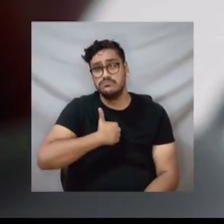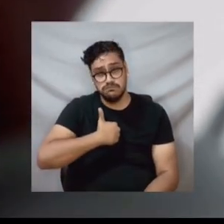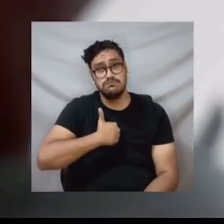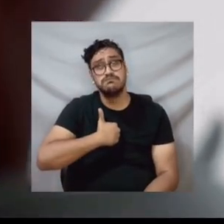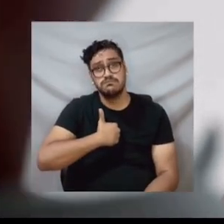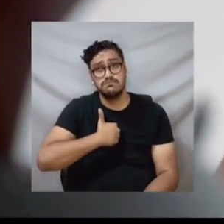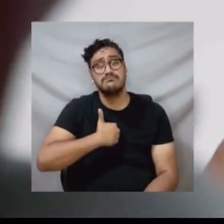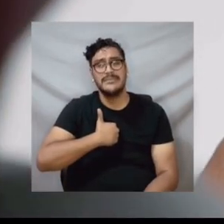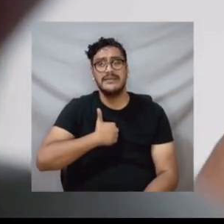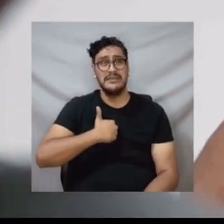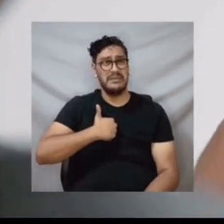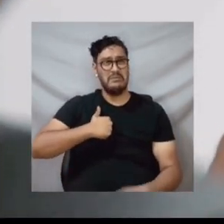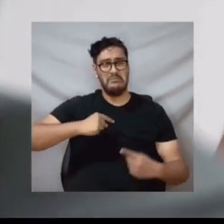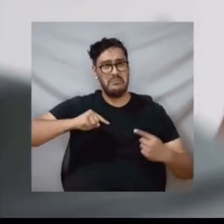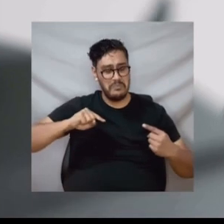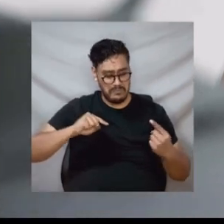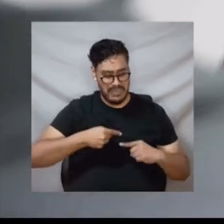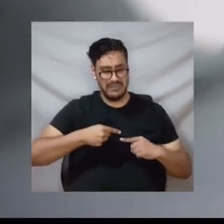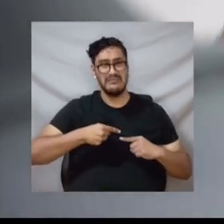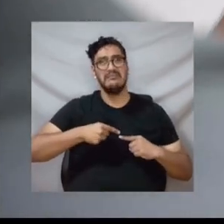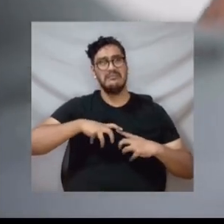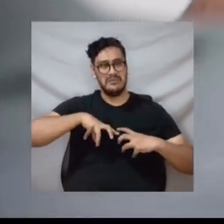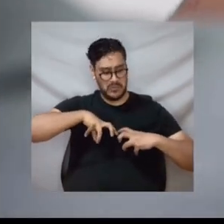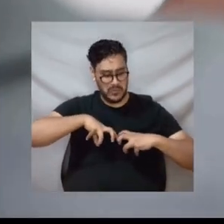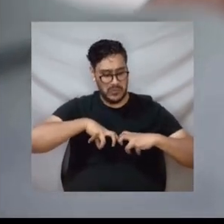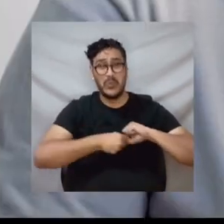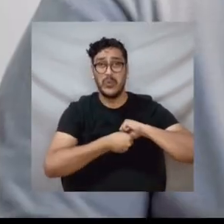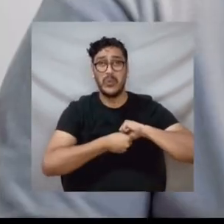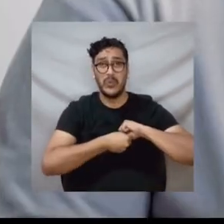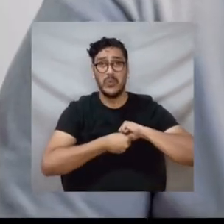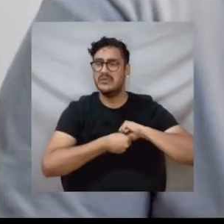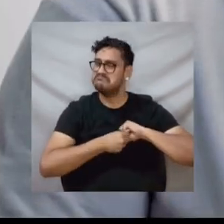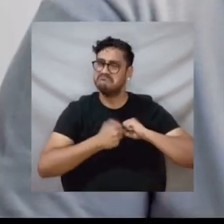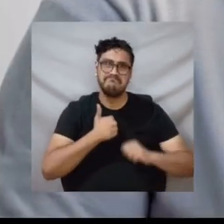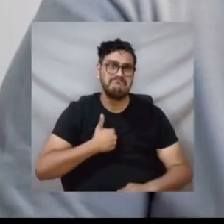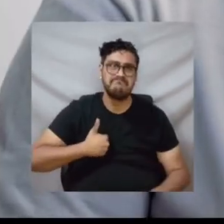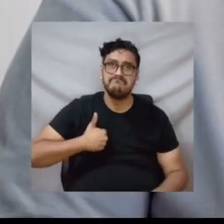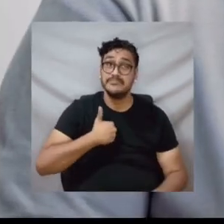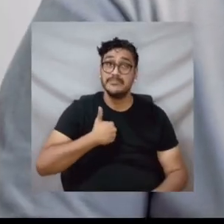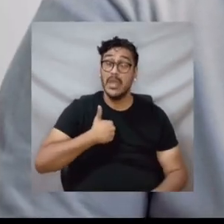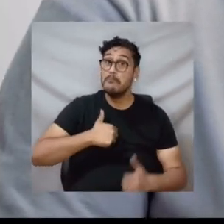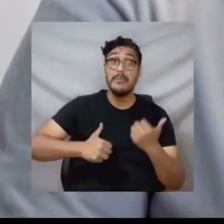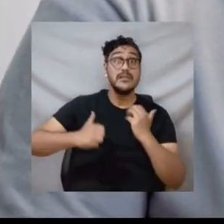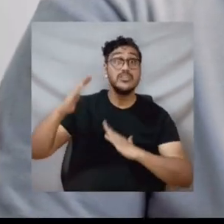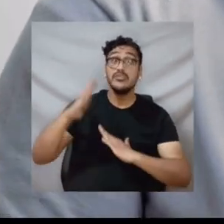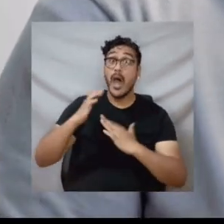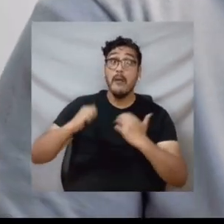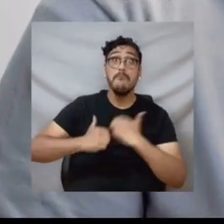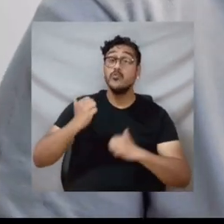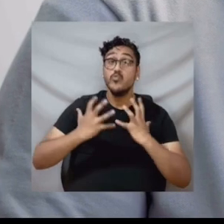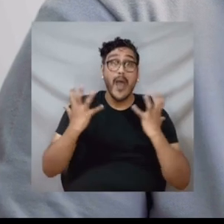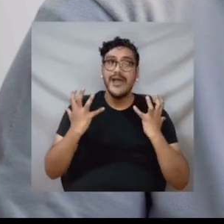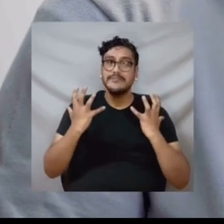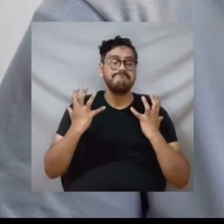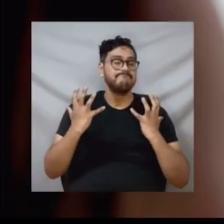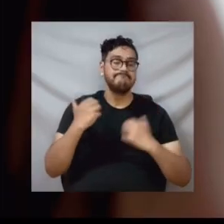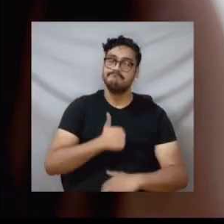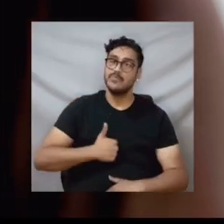i apologize for the pain or hurt i caused you but most of all i want to apologize for not being able to communicate with you